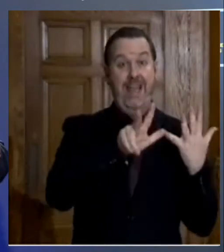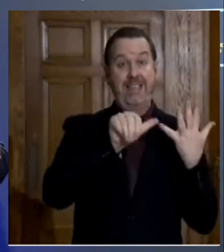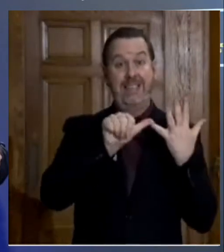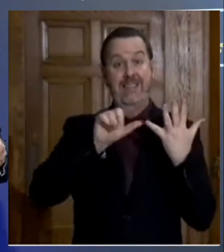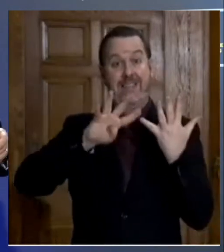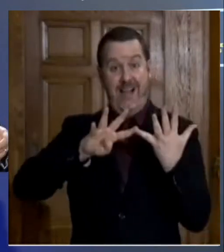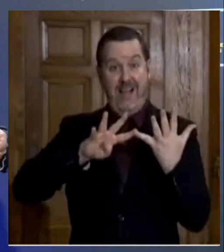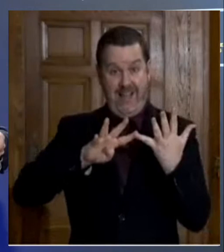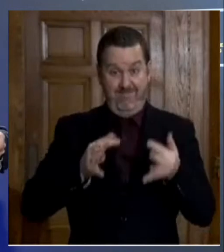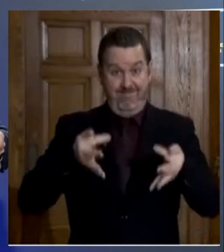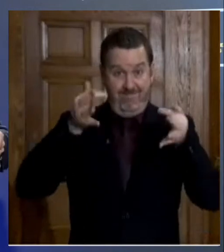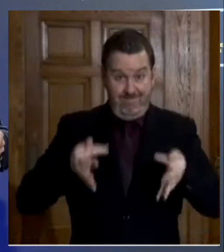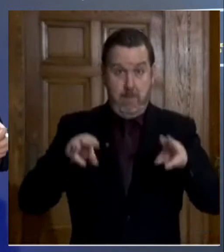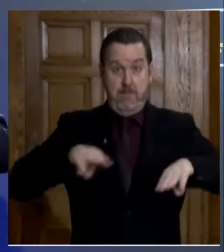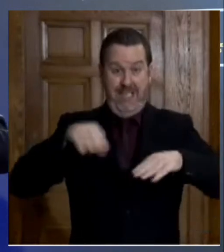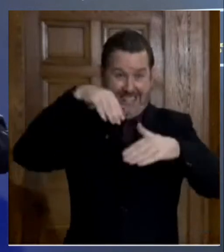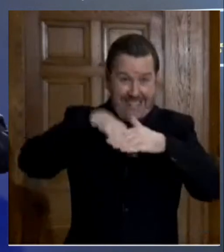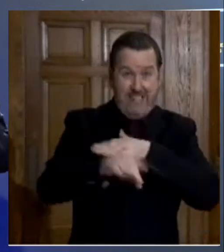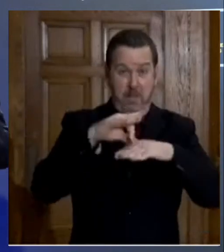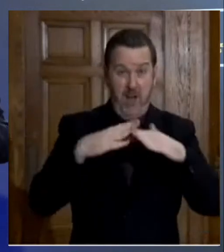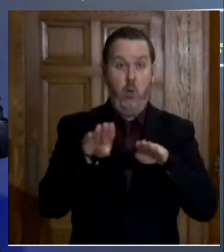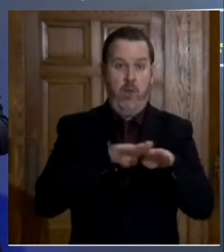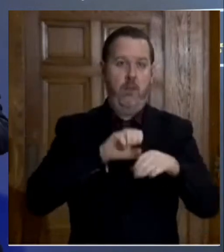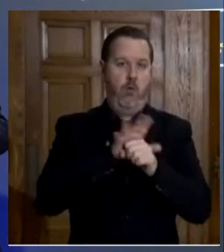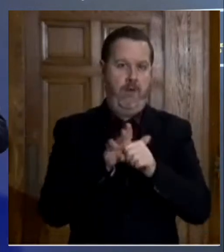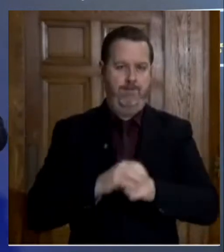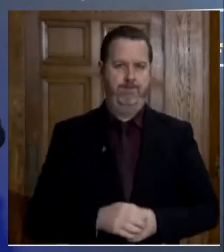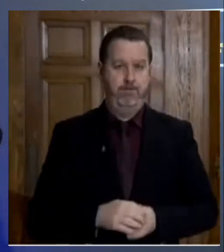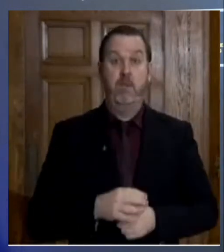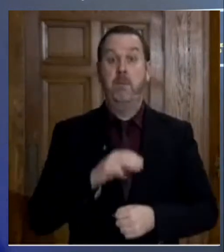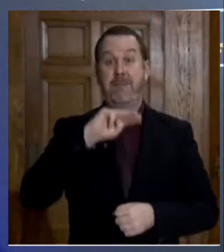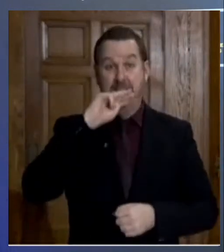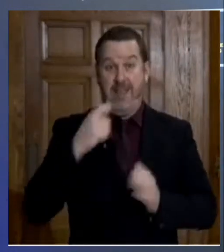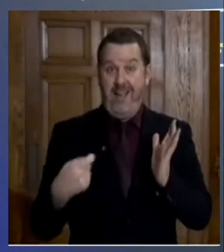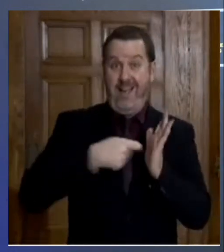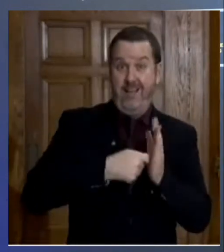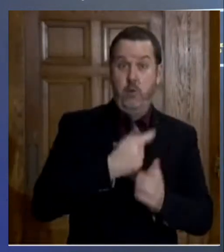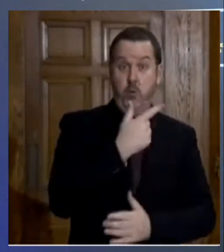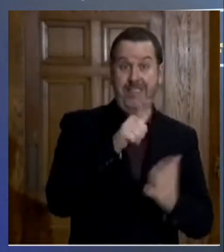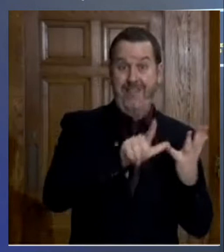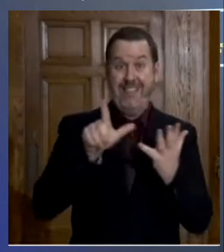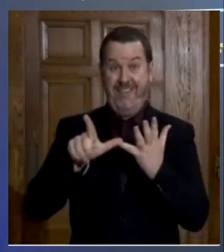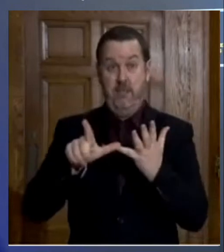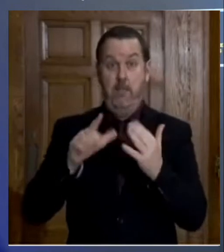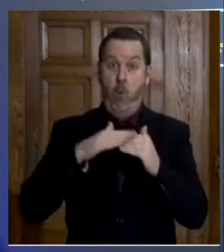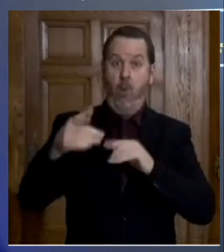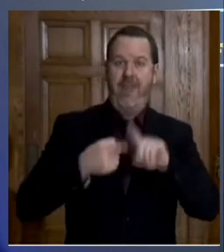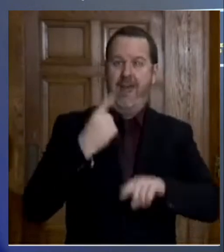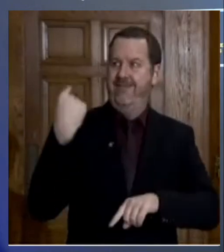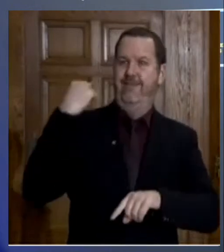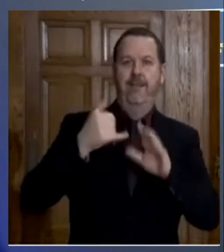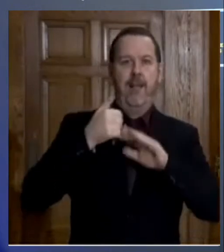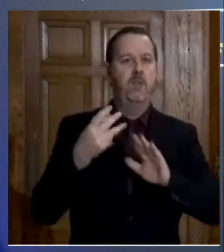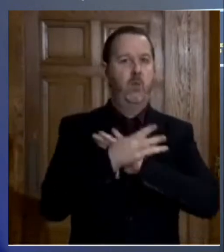COVID-confirmed inpatients. That's 277 more than this time last week. That